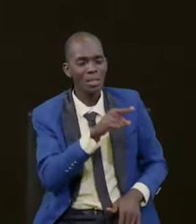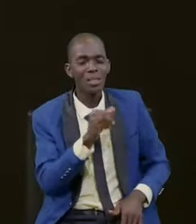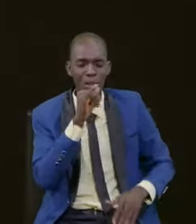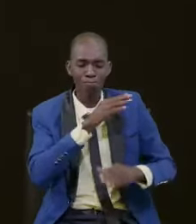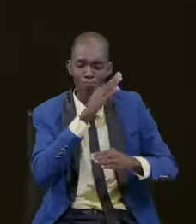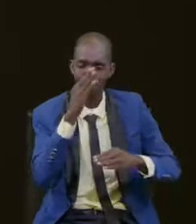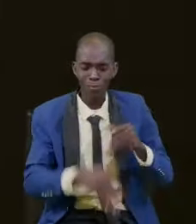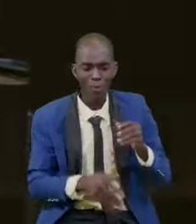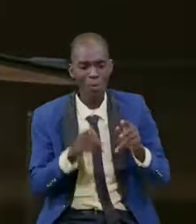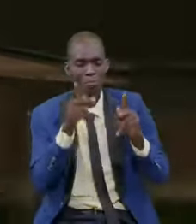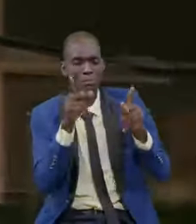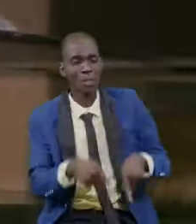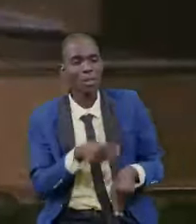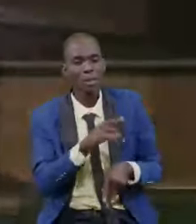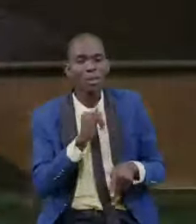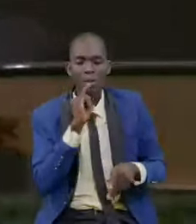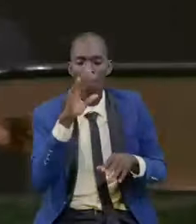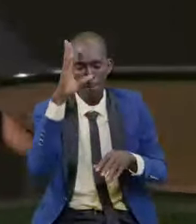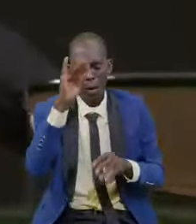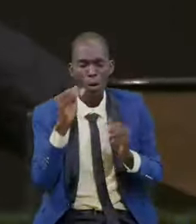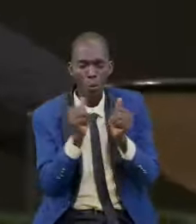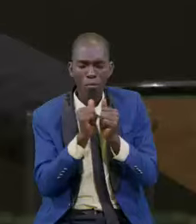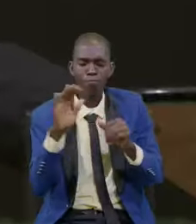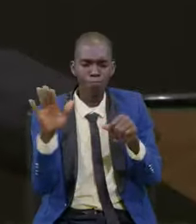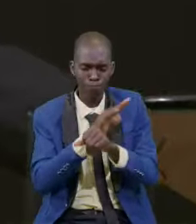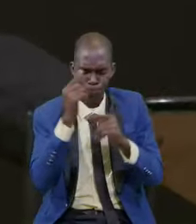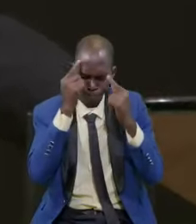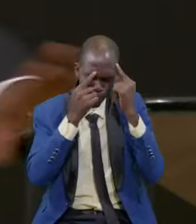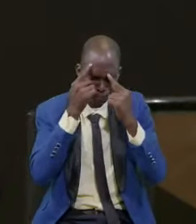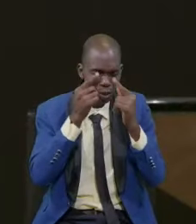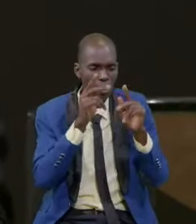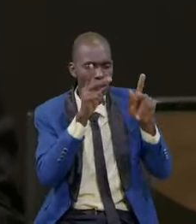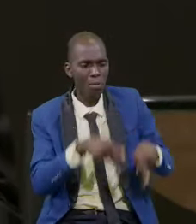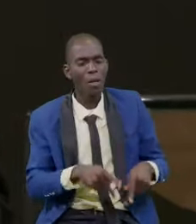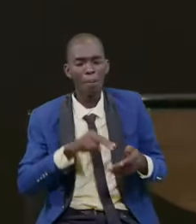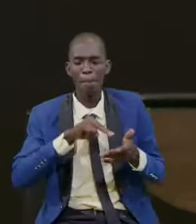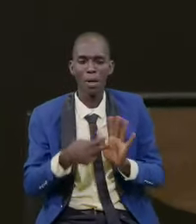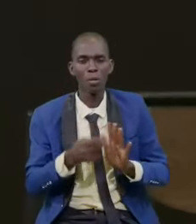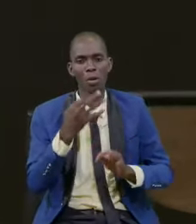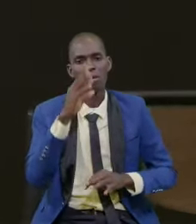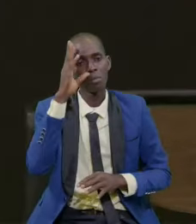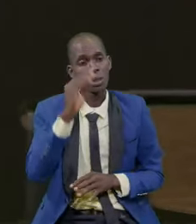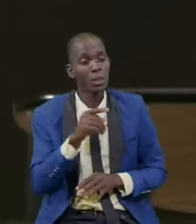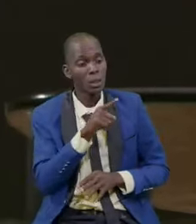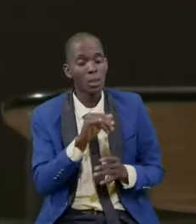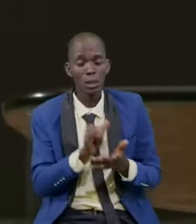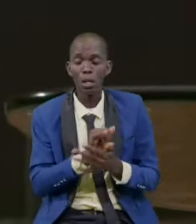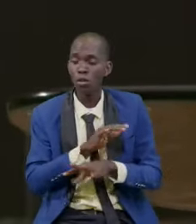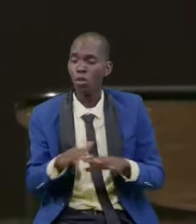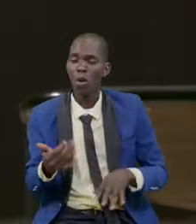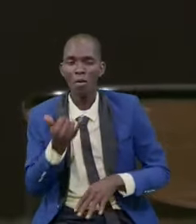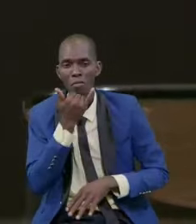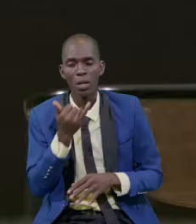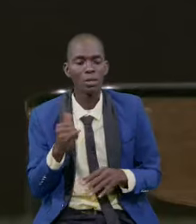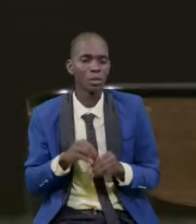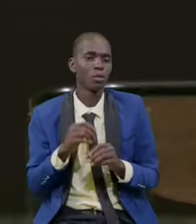man, is a thoughtful man, is a purposeful man, the one that offends not in word. Now, what